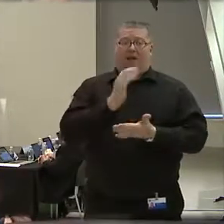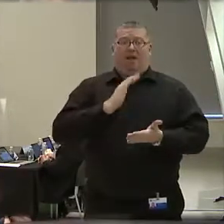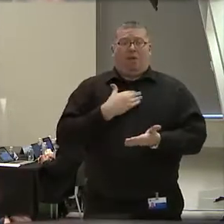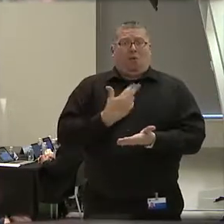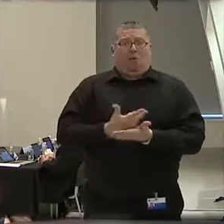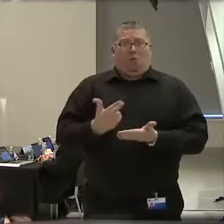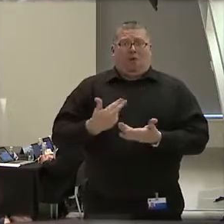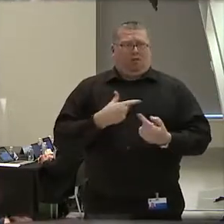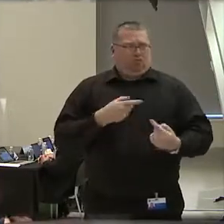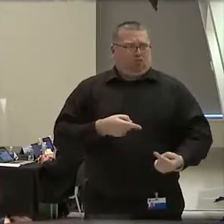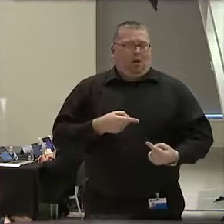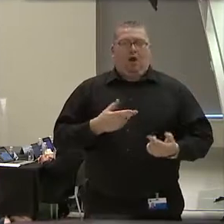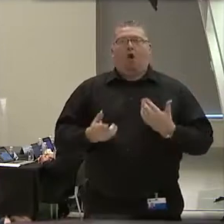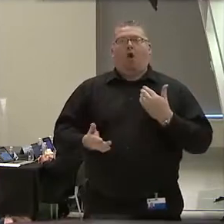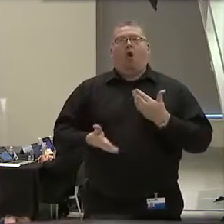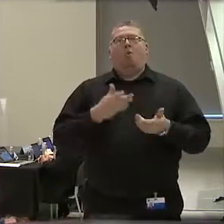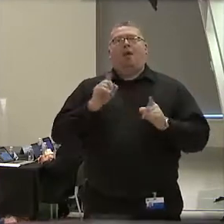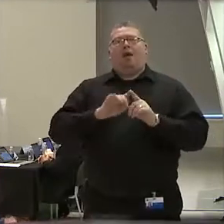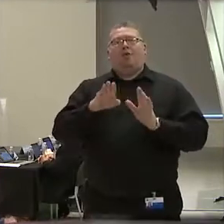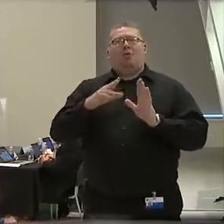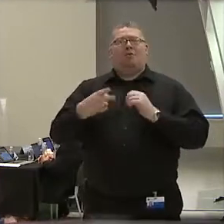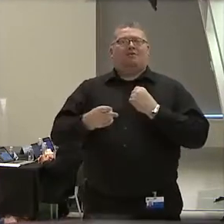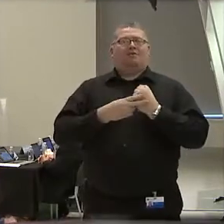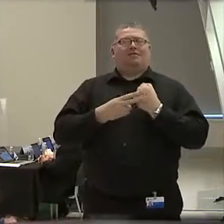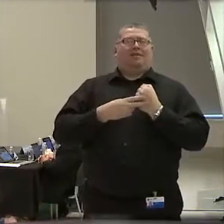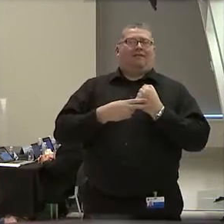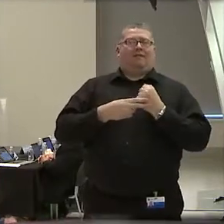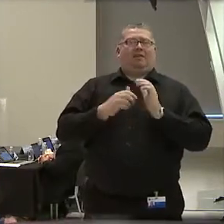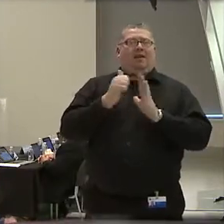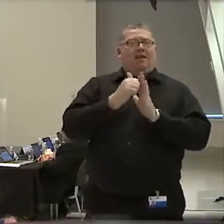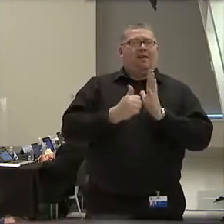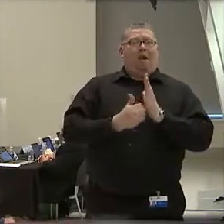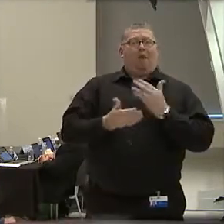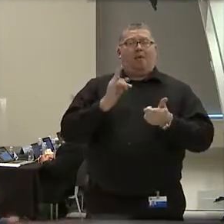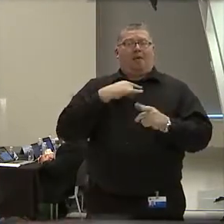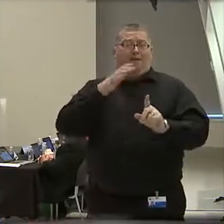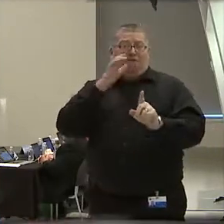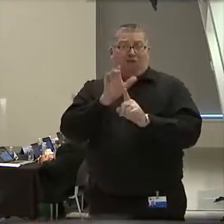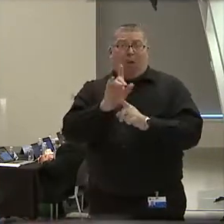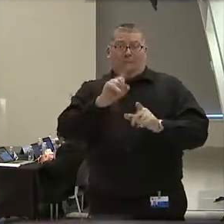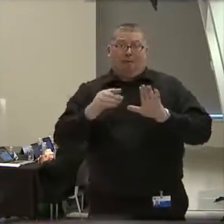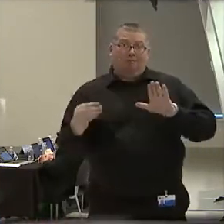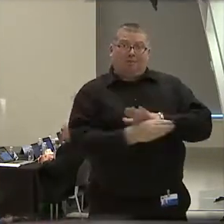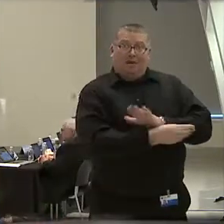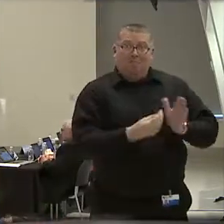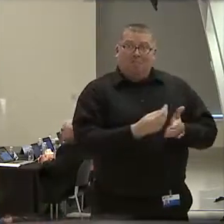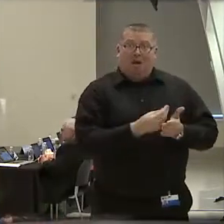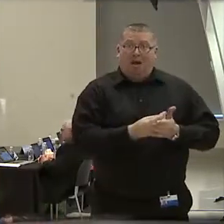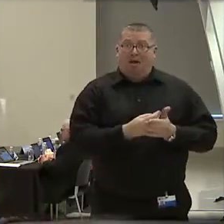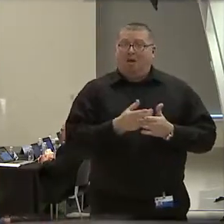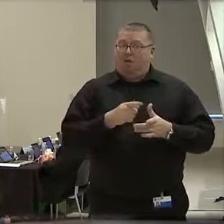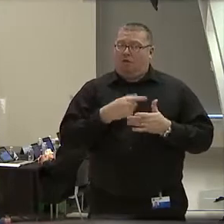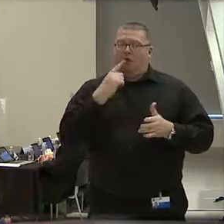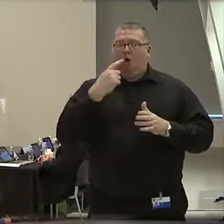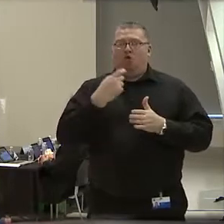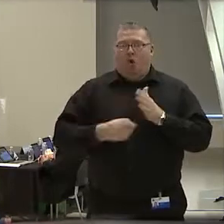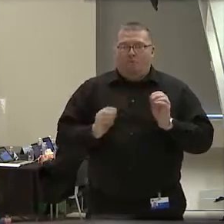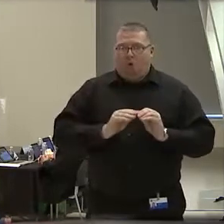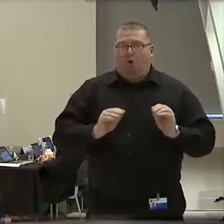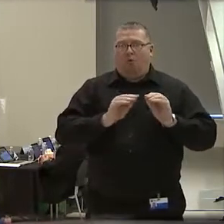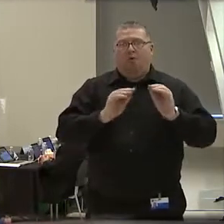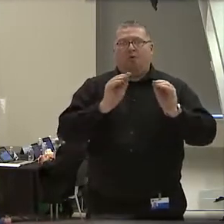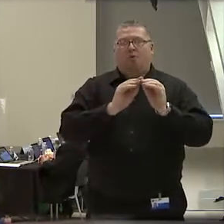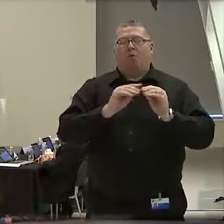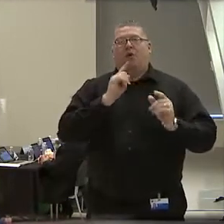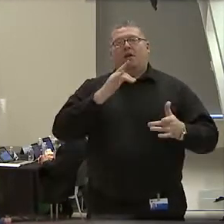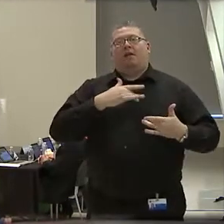almost like a forced savings account. Unless you have something that forces you to do these things, the cause of the moment is likely to